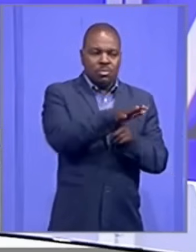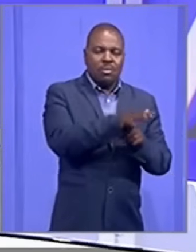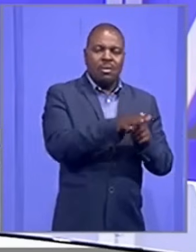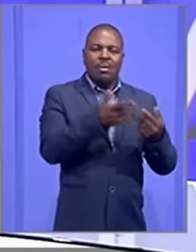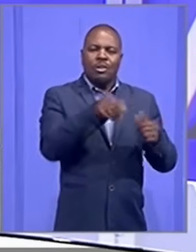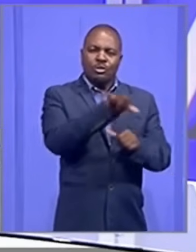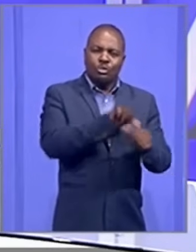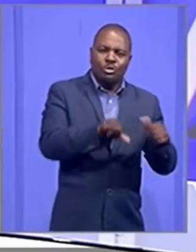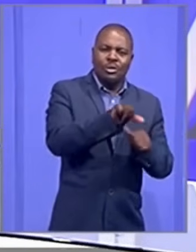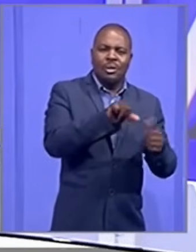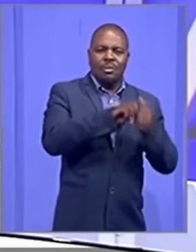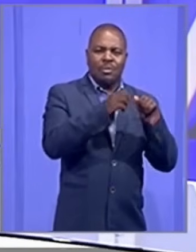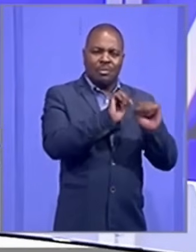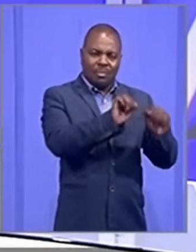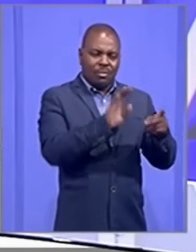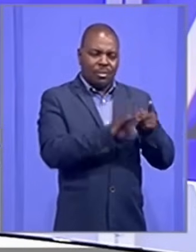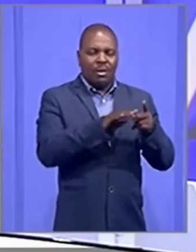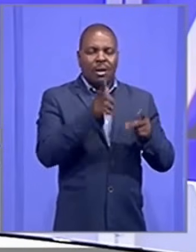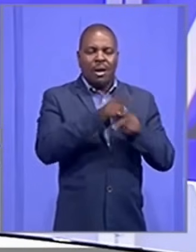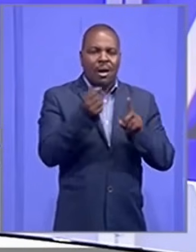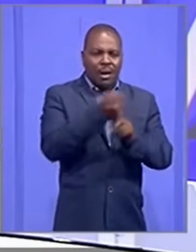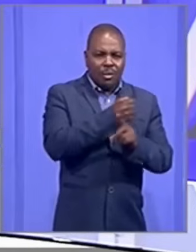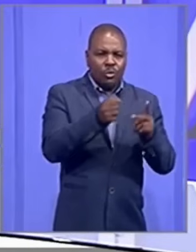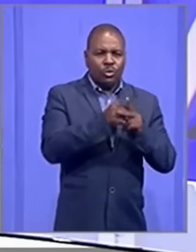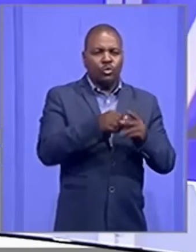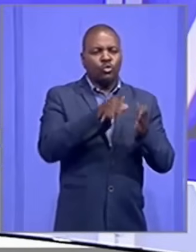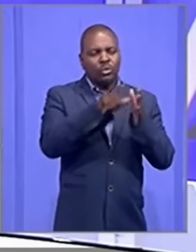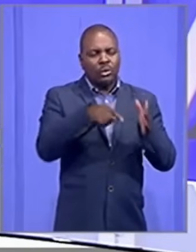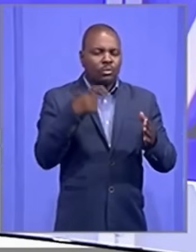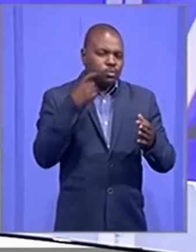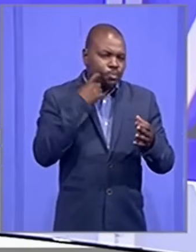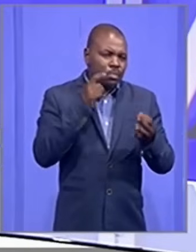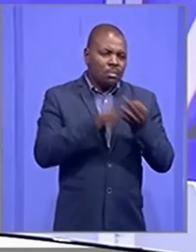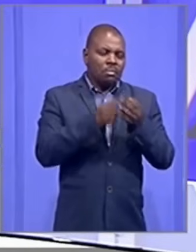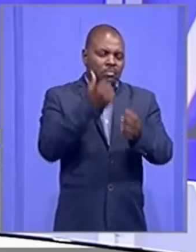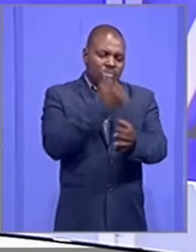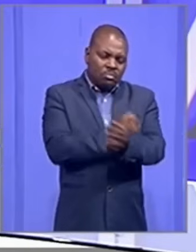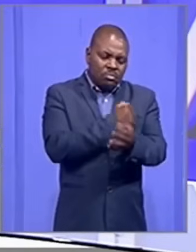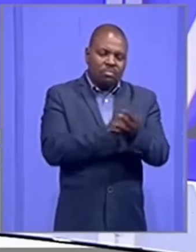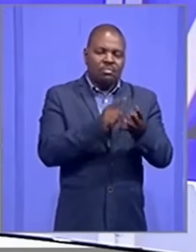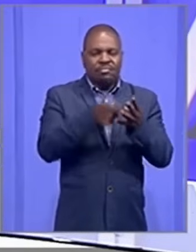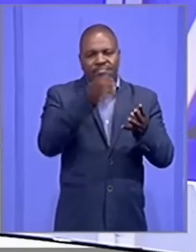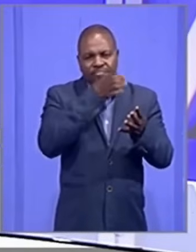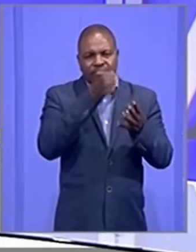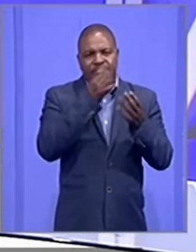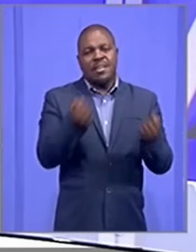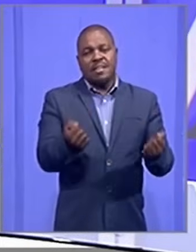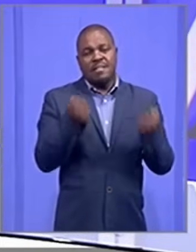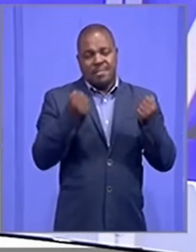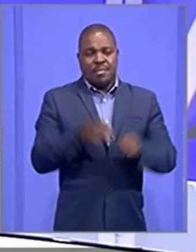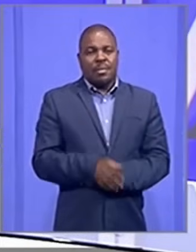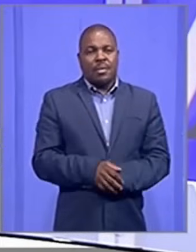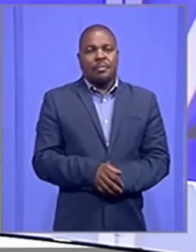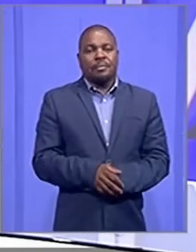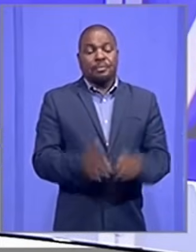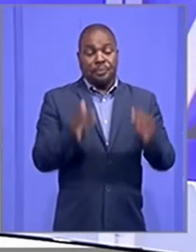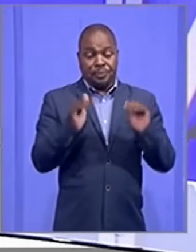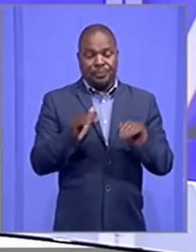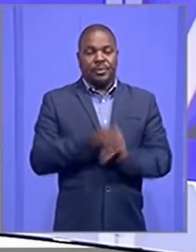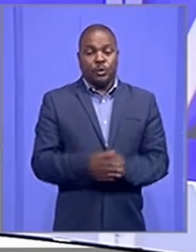go akaretswa tlaiso go ima ga barutwana diokobatsi le tshumiso mpe ya dinotagi go sa